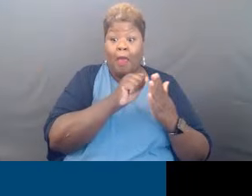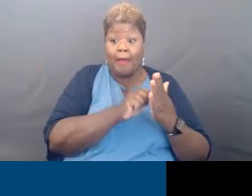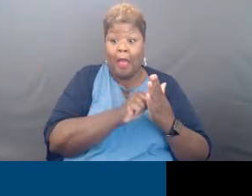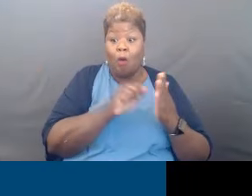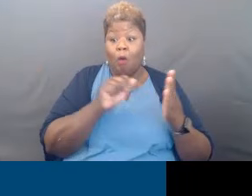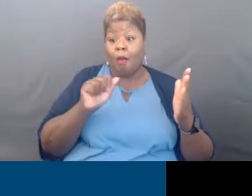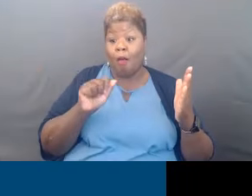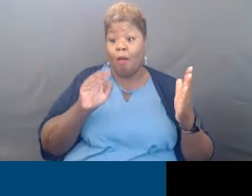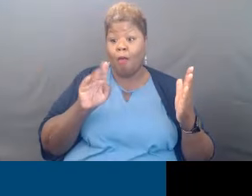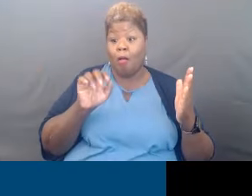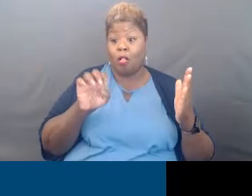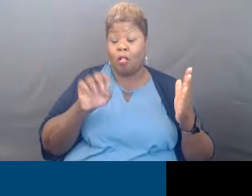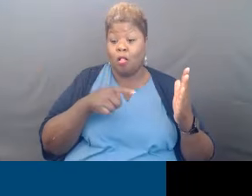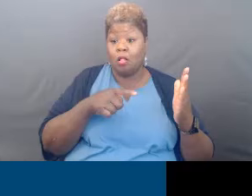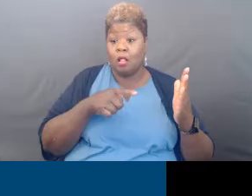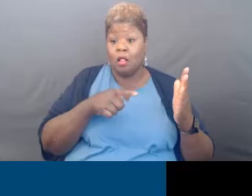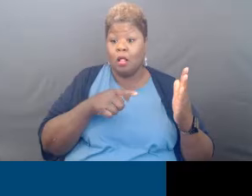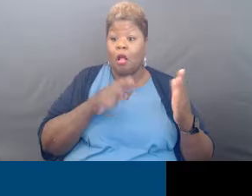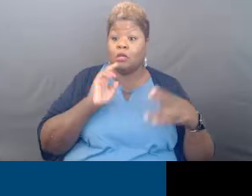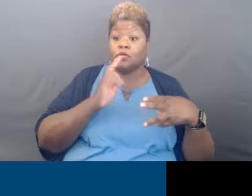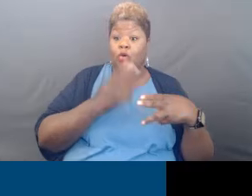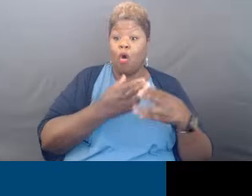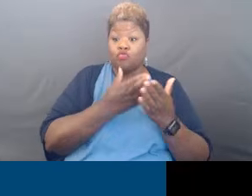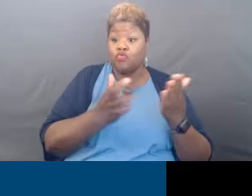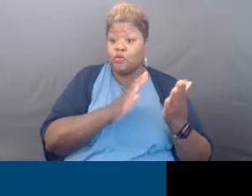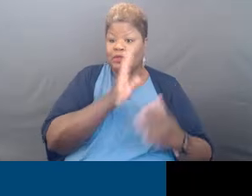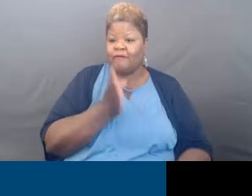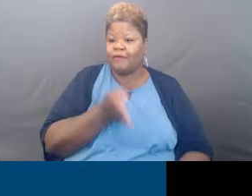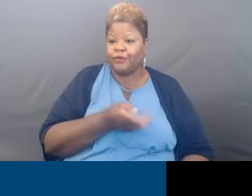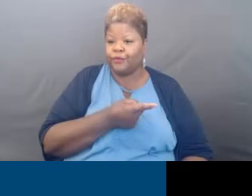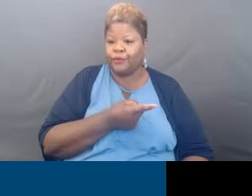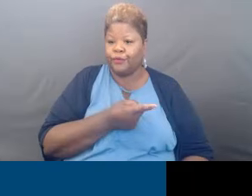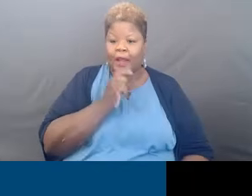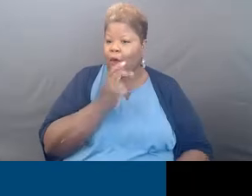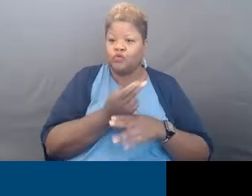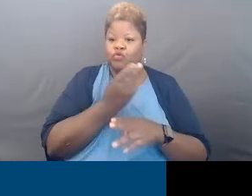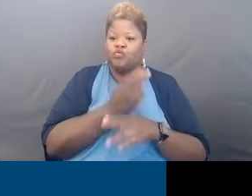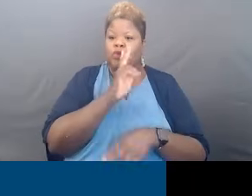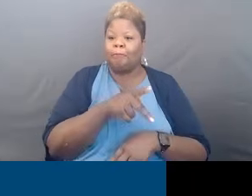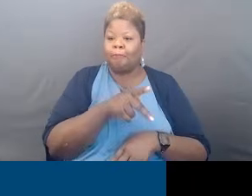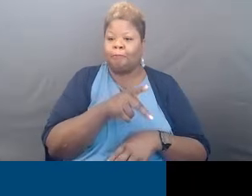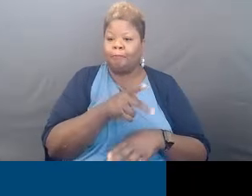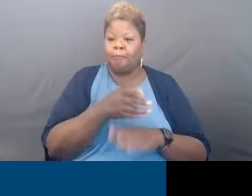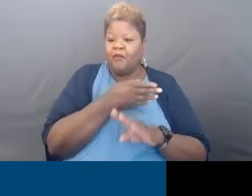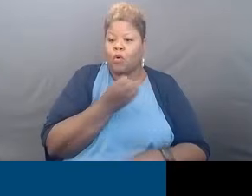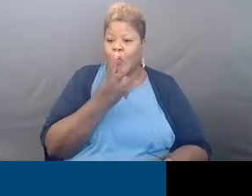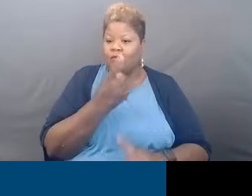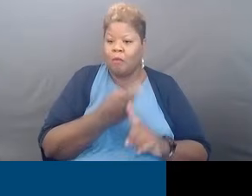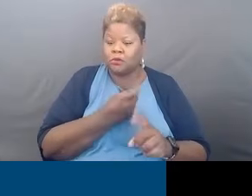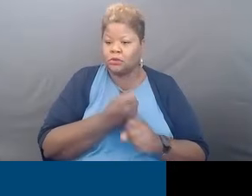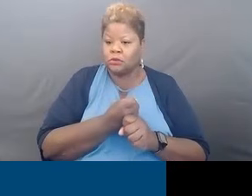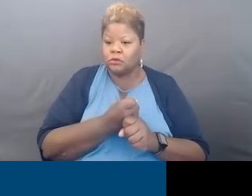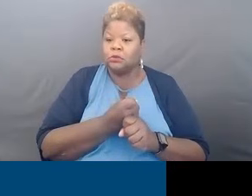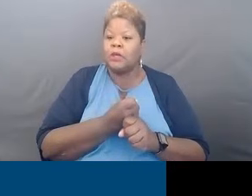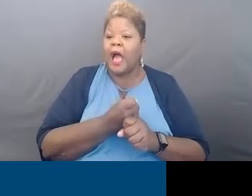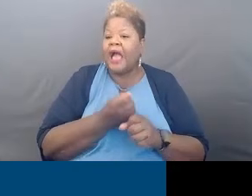account, it's not going to be counted as a resource ever. I don't have to spend it within a year. I can